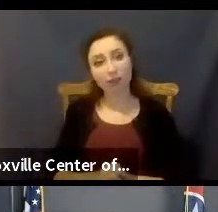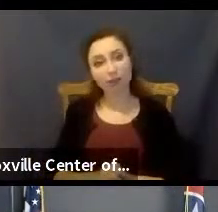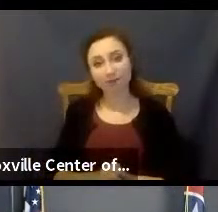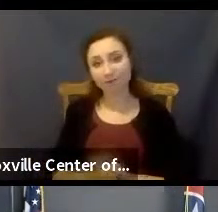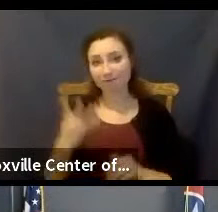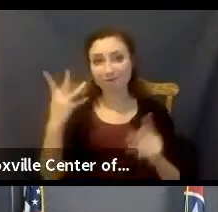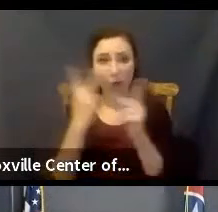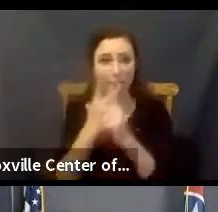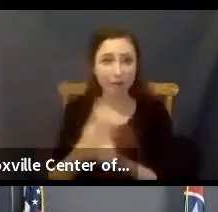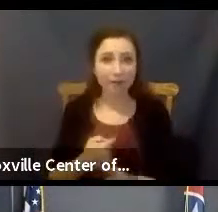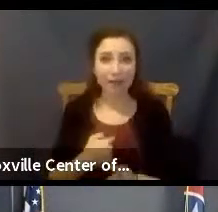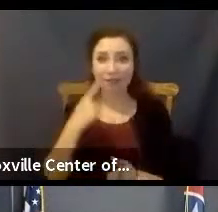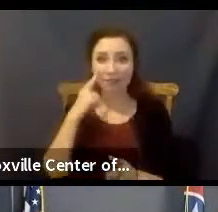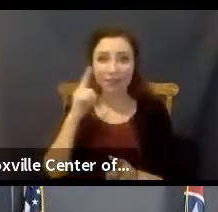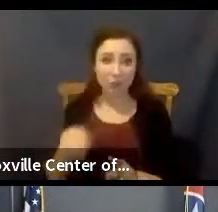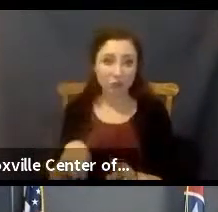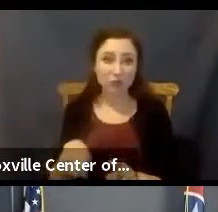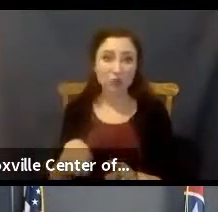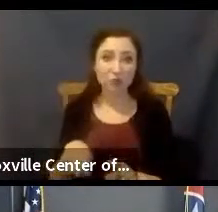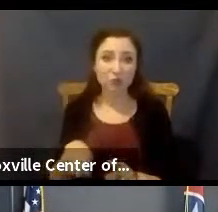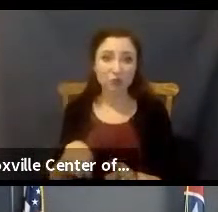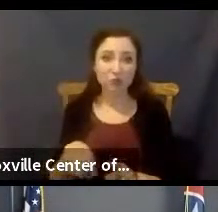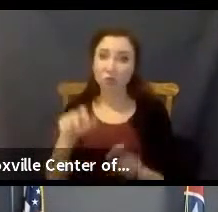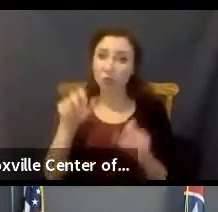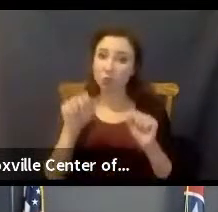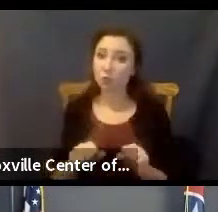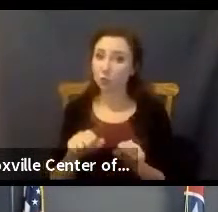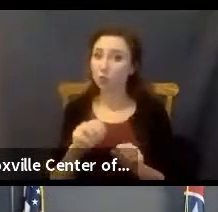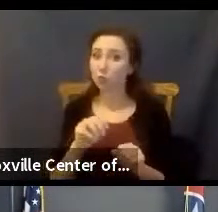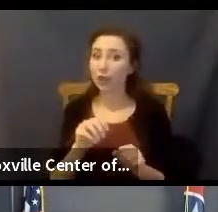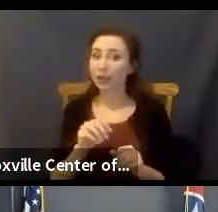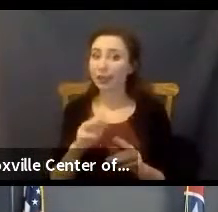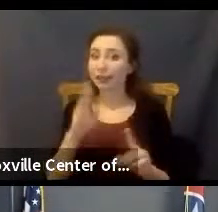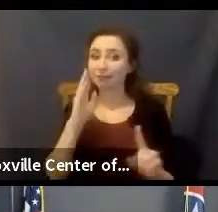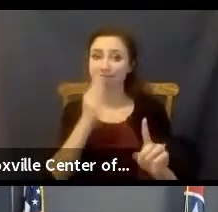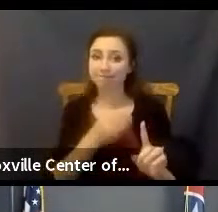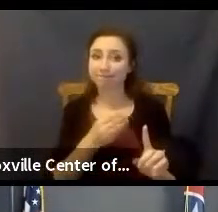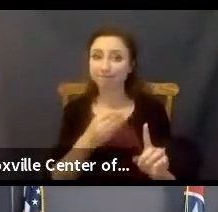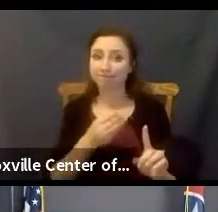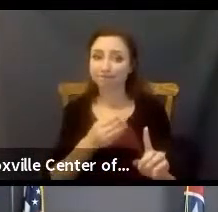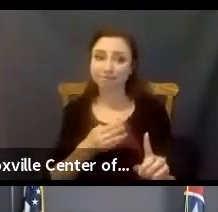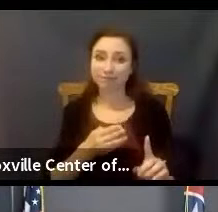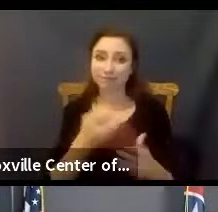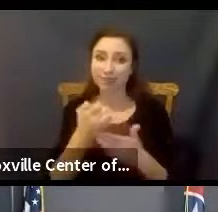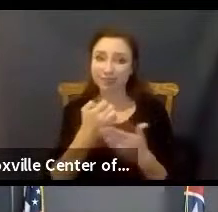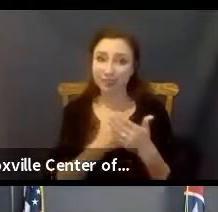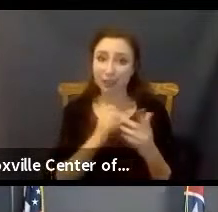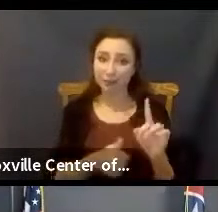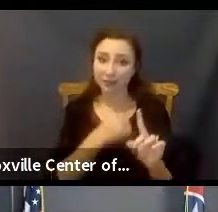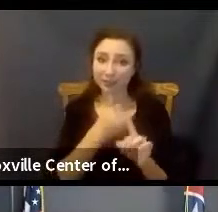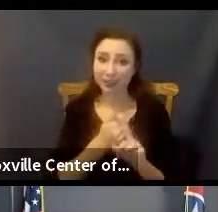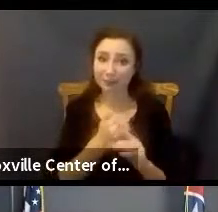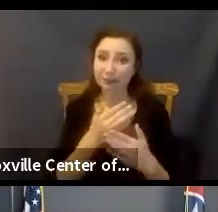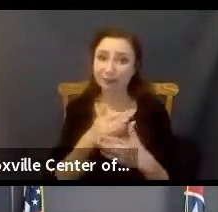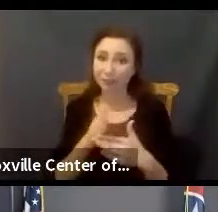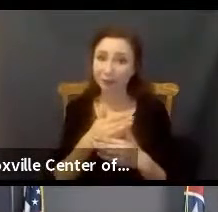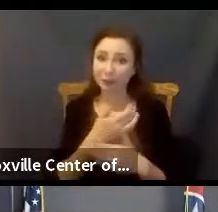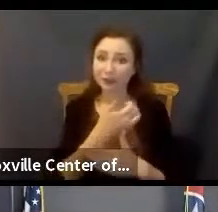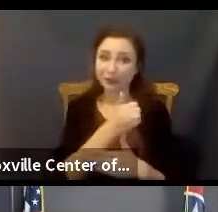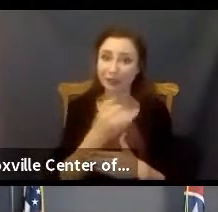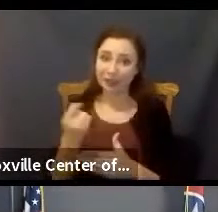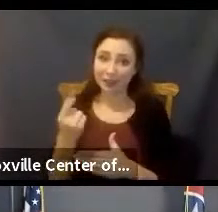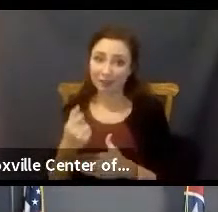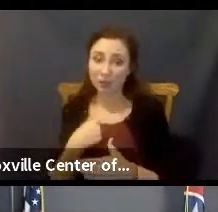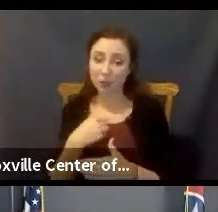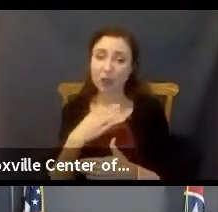on the economic impact pretty precisely, even between 10 and 11. So I would continue to speak